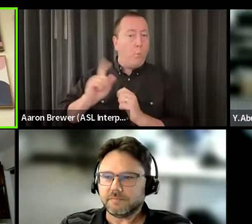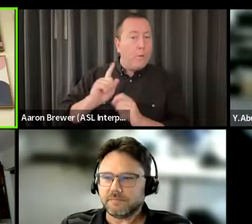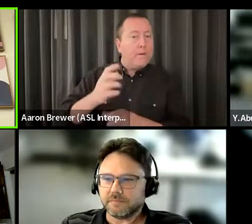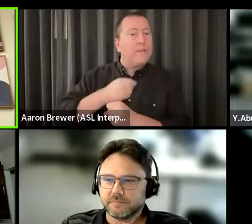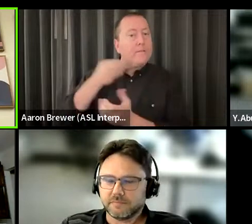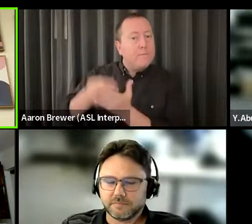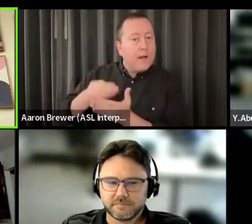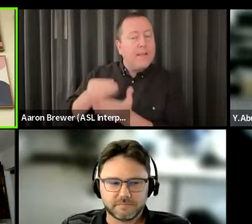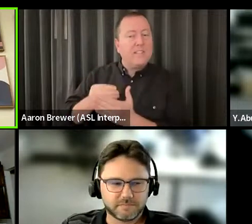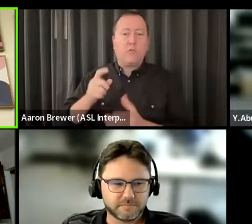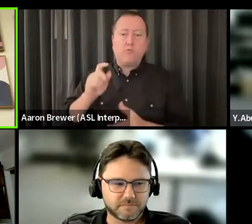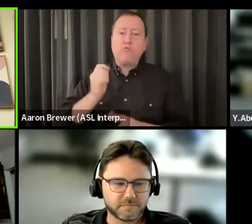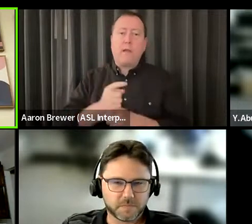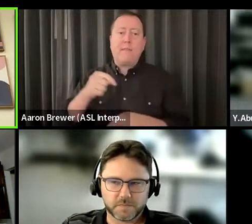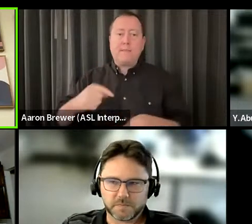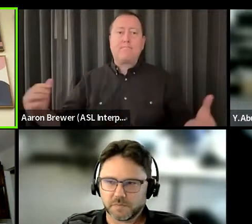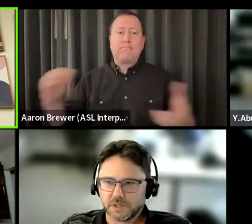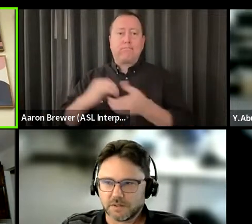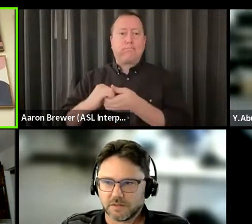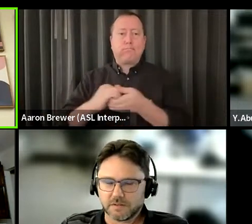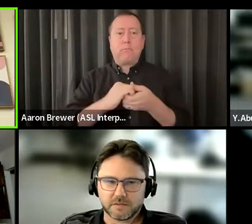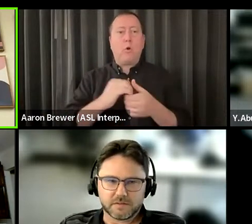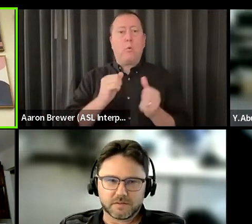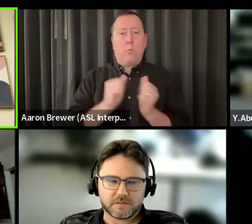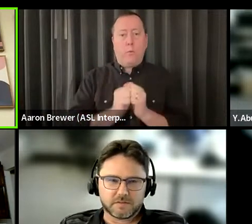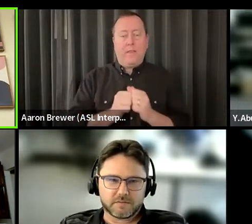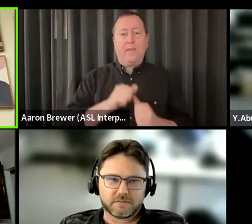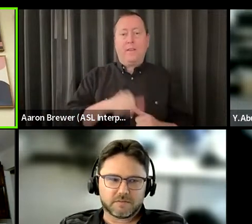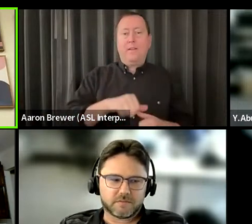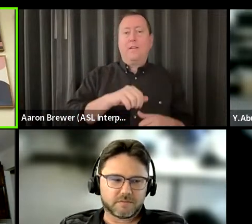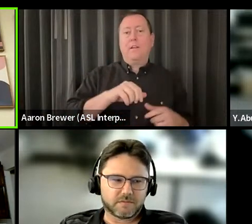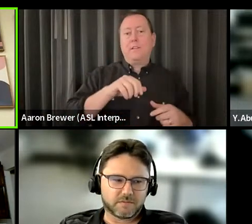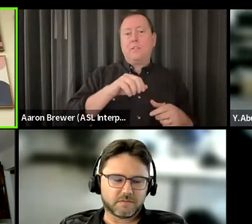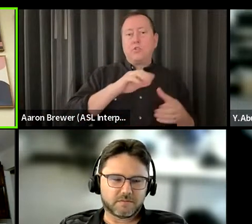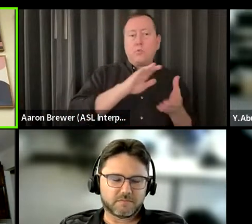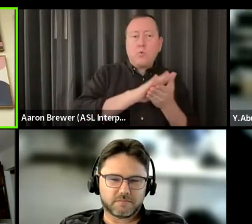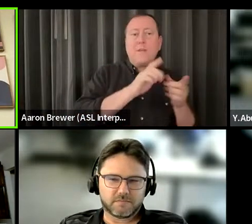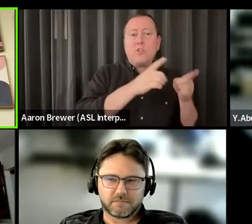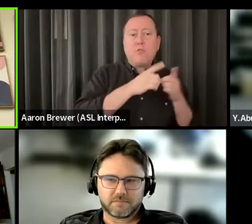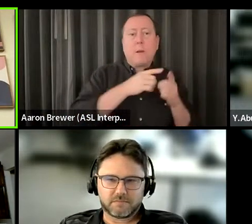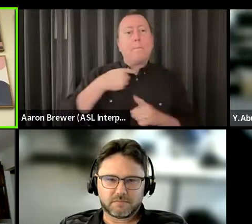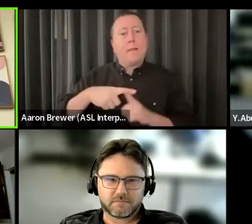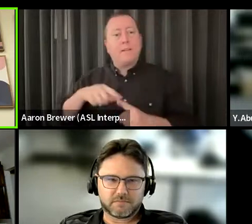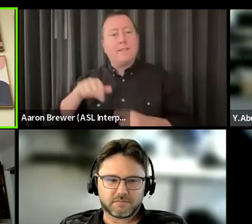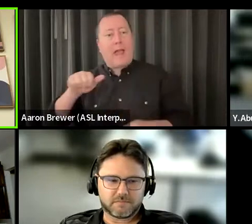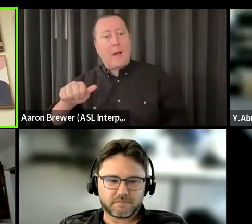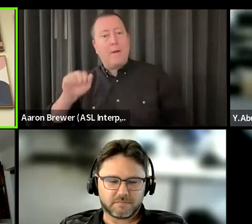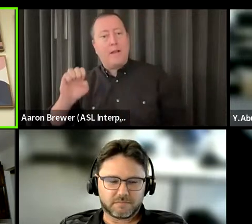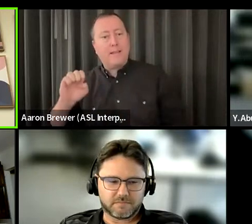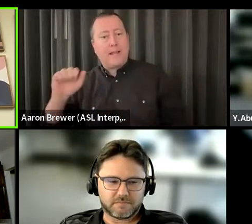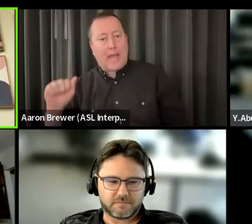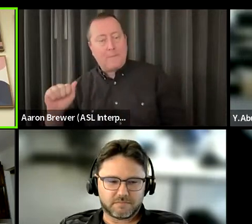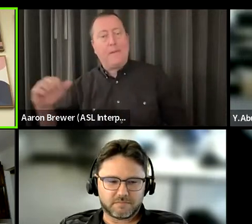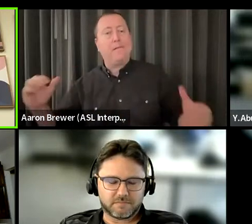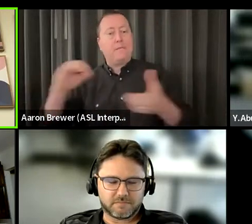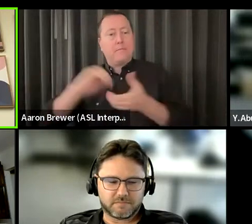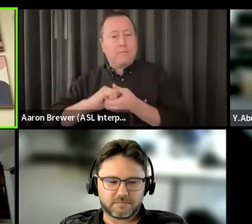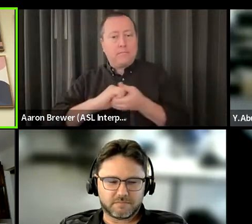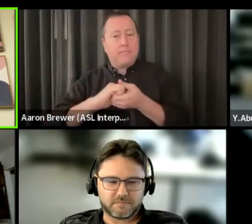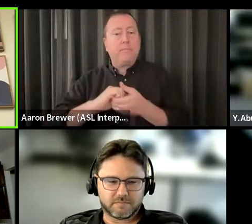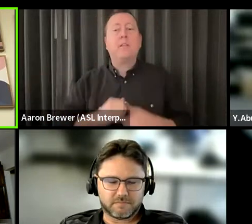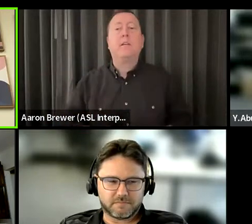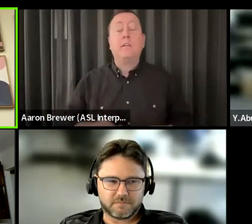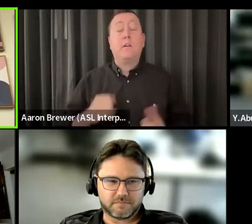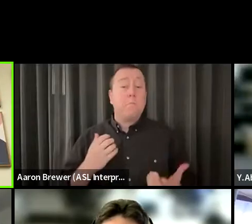between Albert Einstein Academies and San Diego Unified School District. So anything you'd like to add, and perhaps,